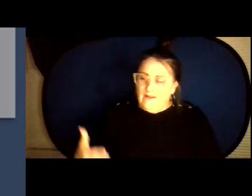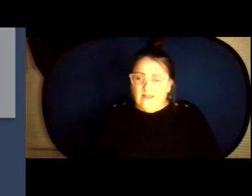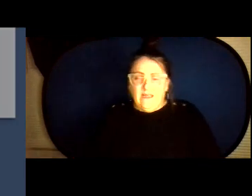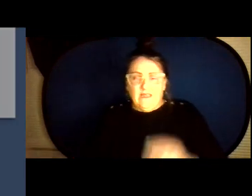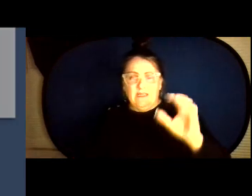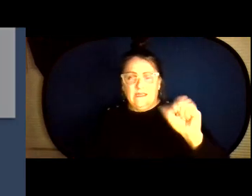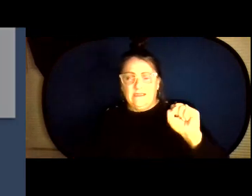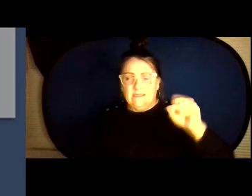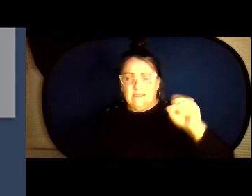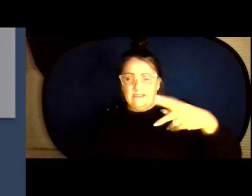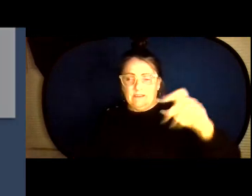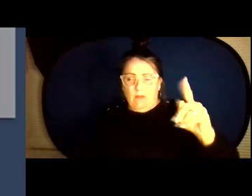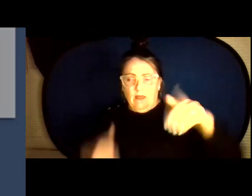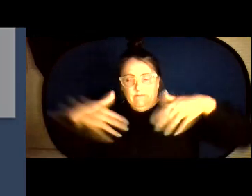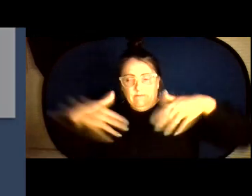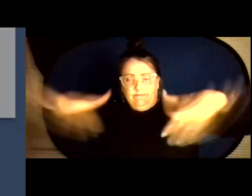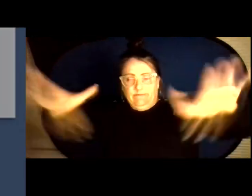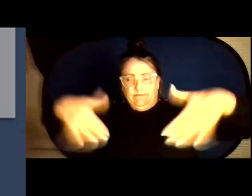Thank you.